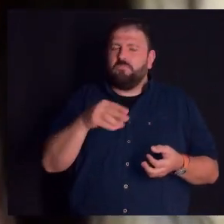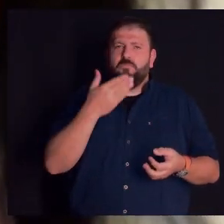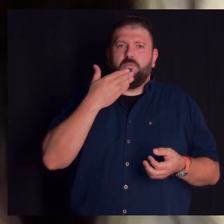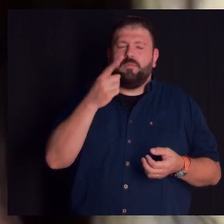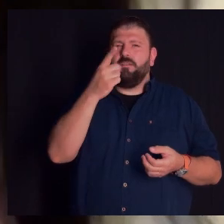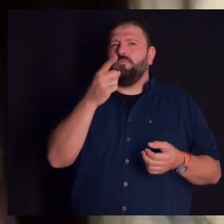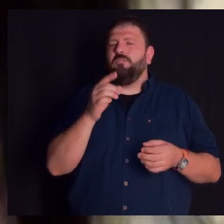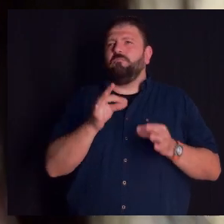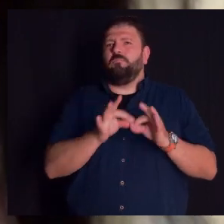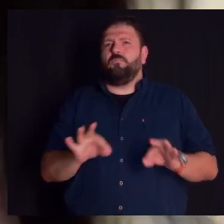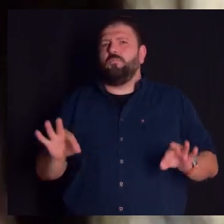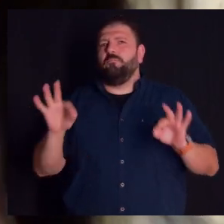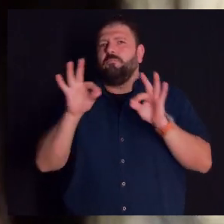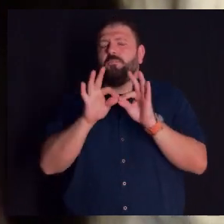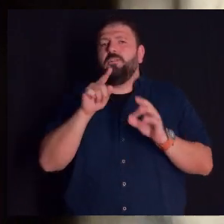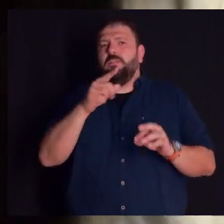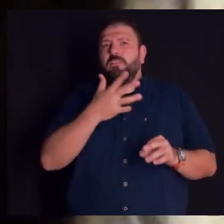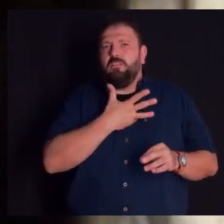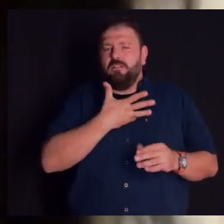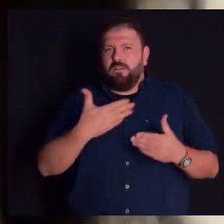is very important.